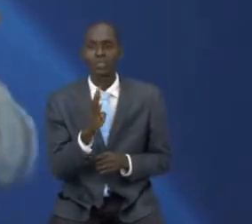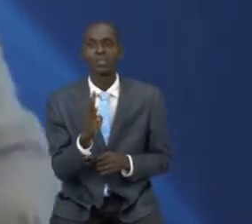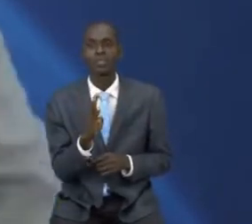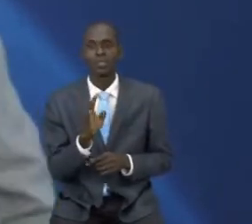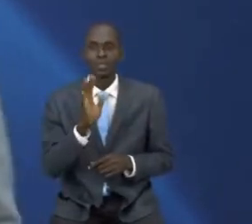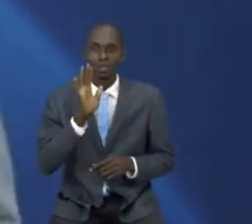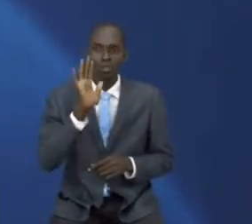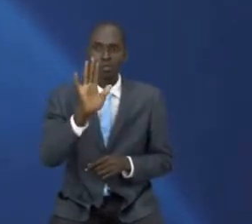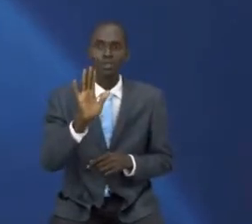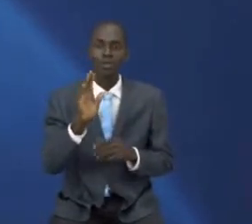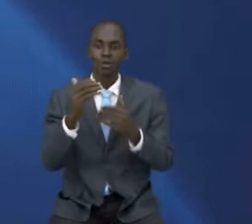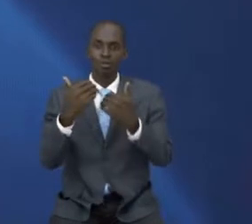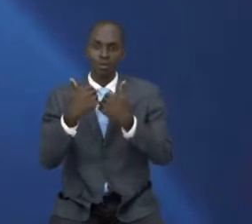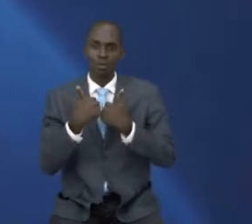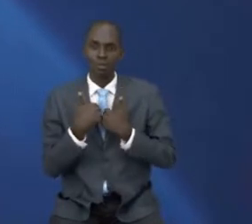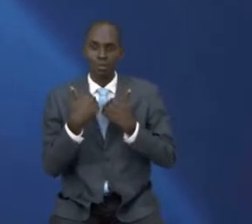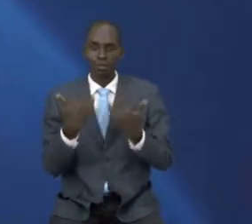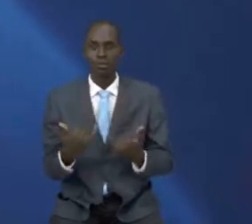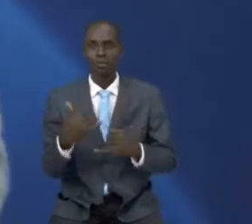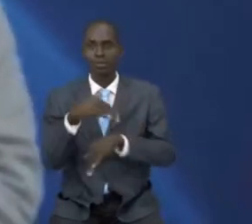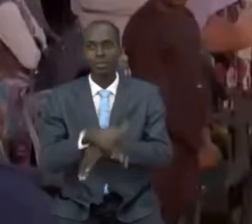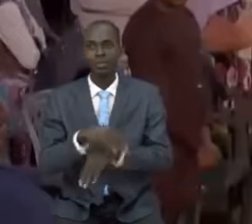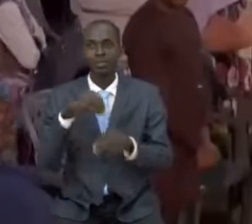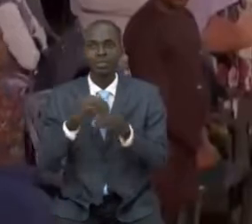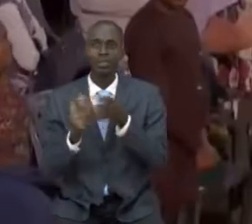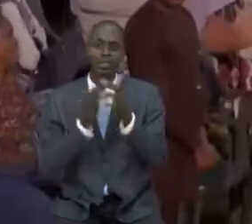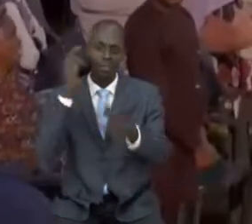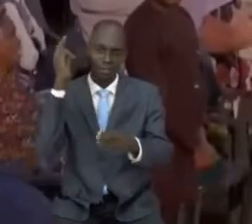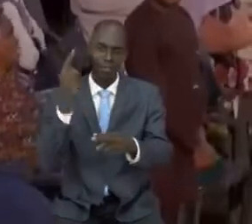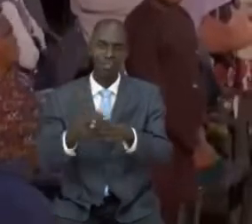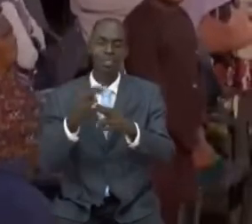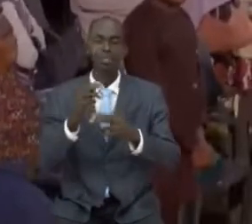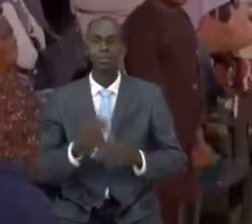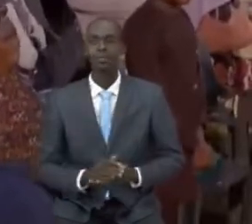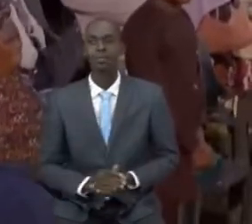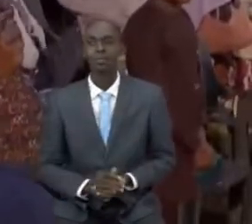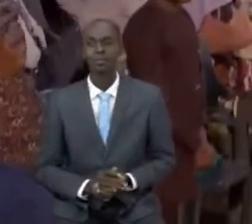your possession tonight in Jesus' name.